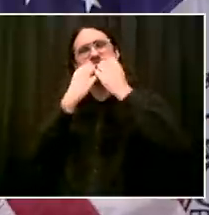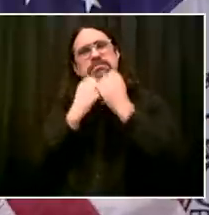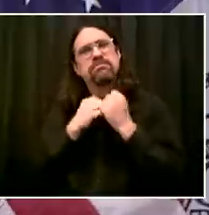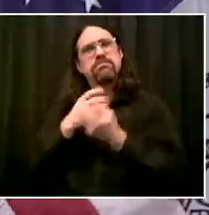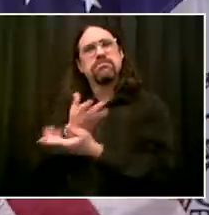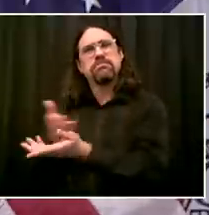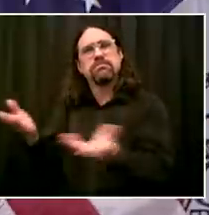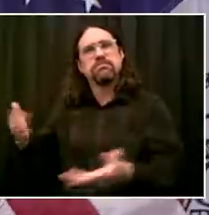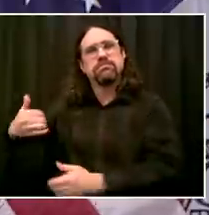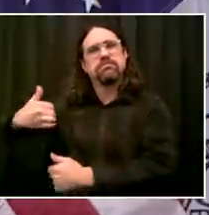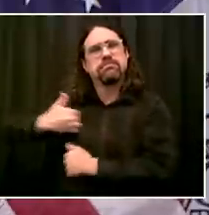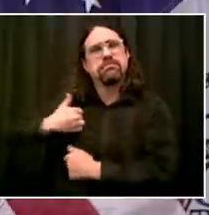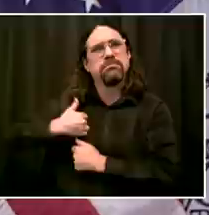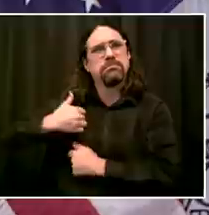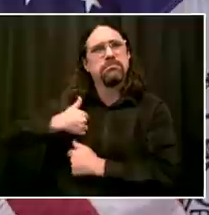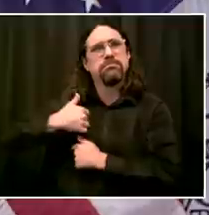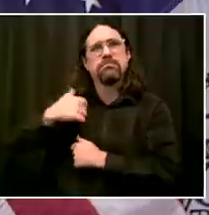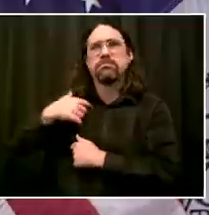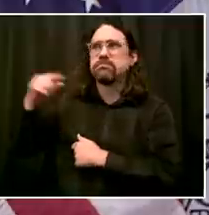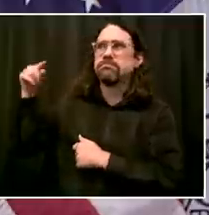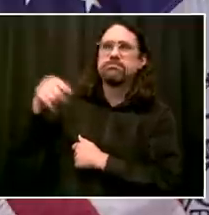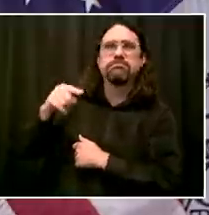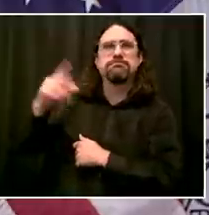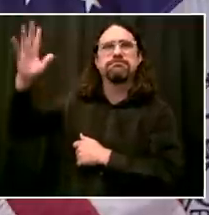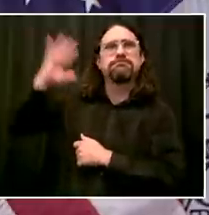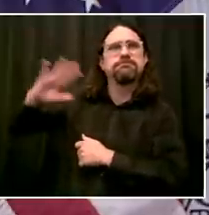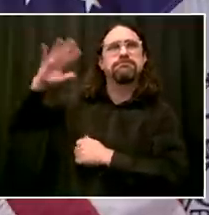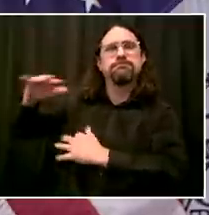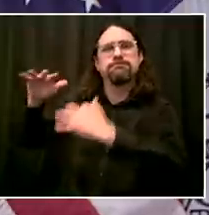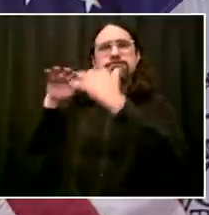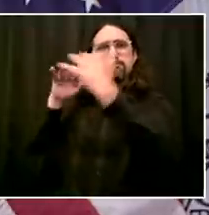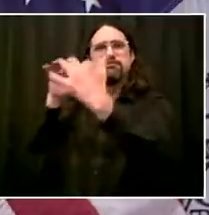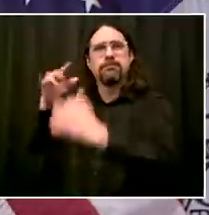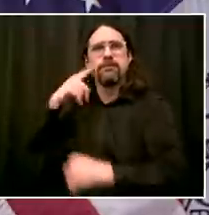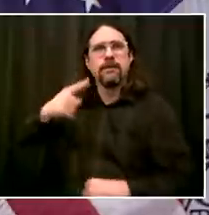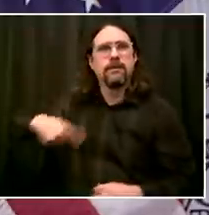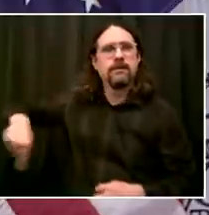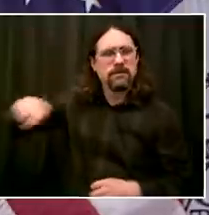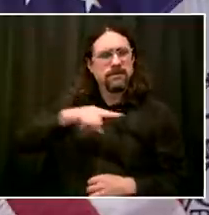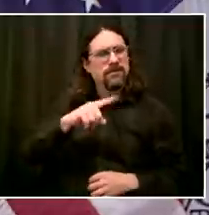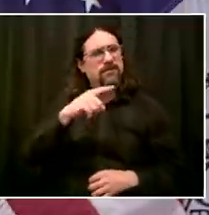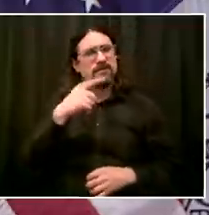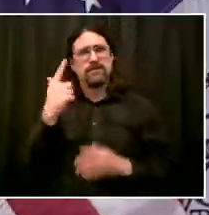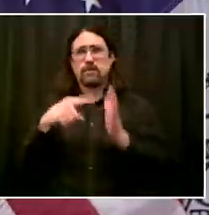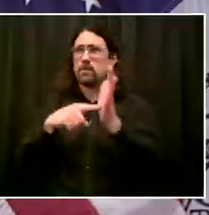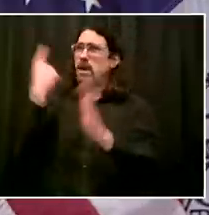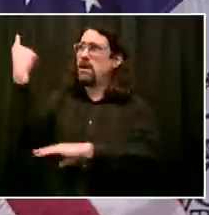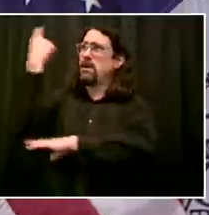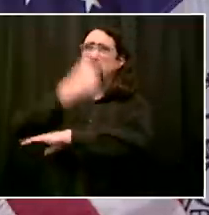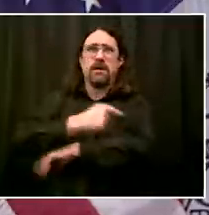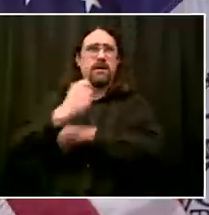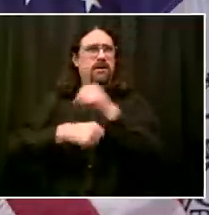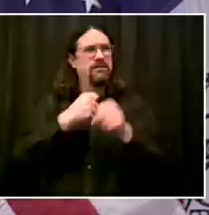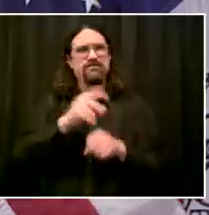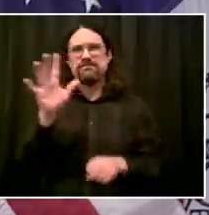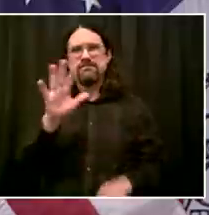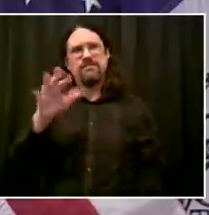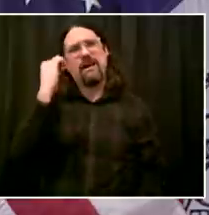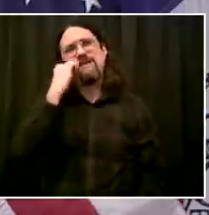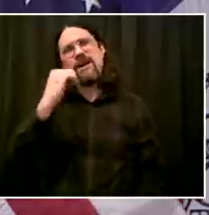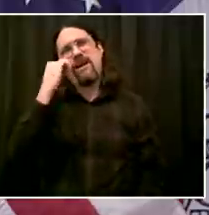know there's a whole other reality that has emerged over the years. Memorial Day, it is for all of us